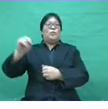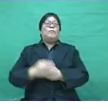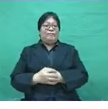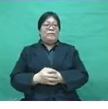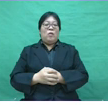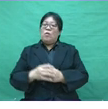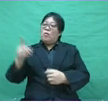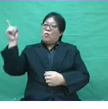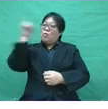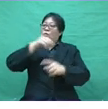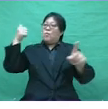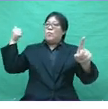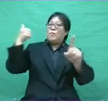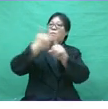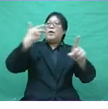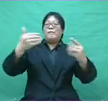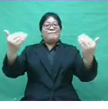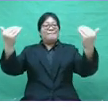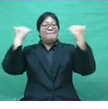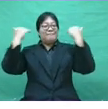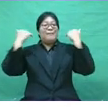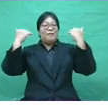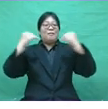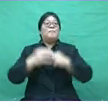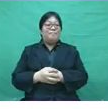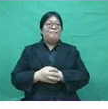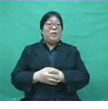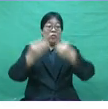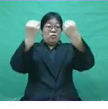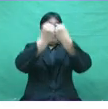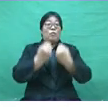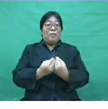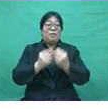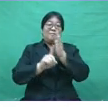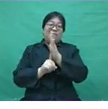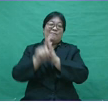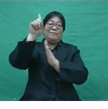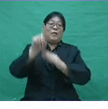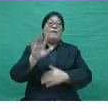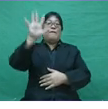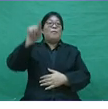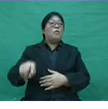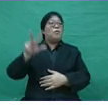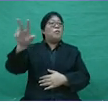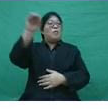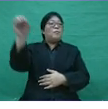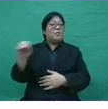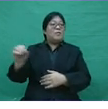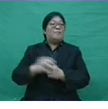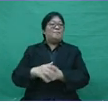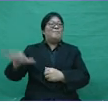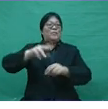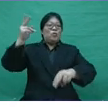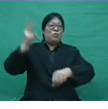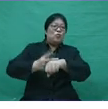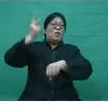impact on employment was seen where the unemployment rate shot up to 5.3%, almost double